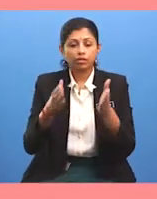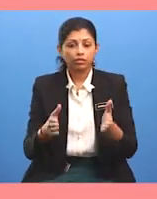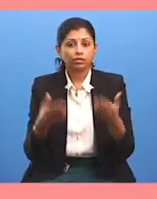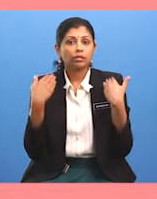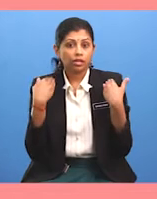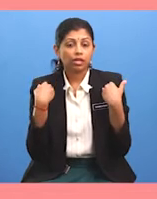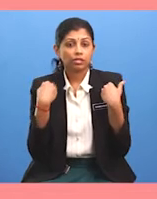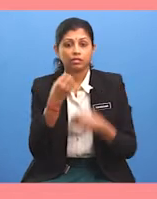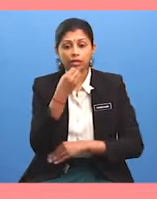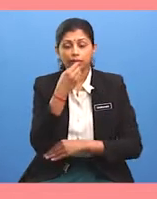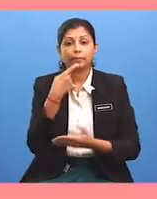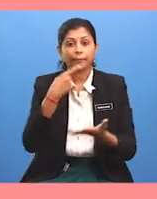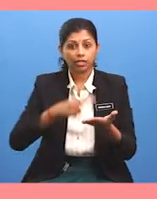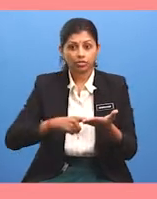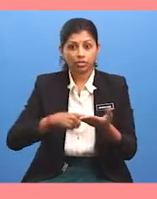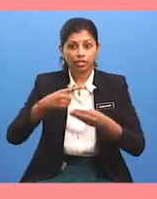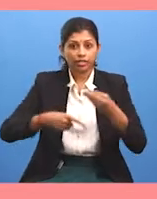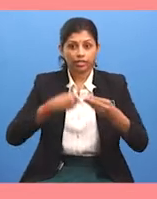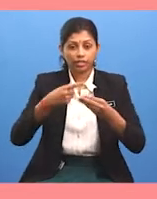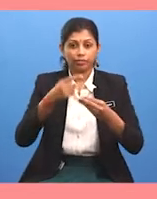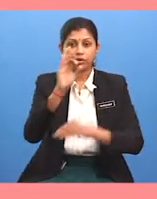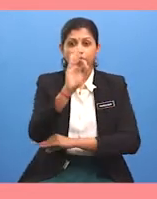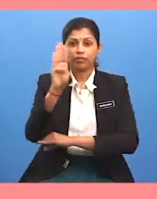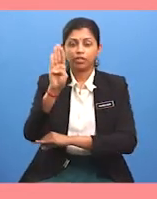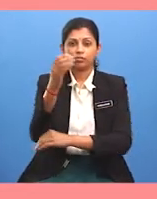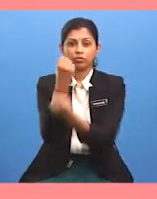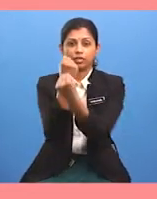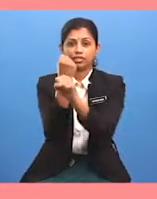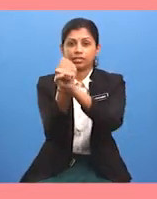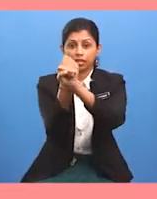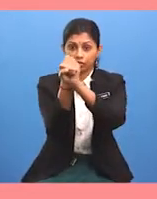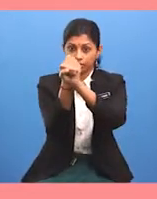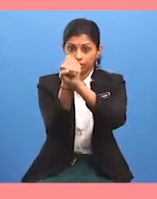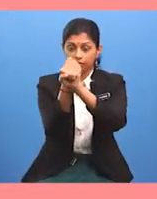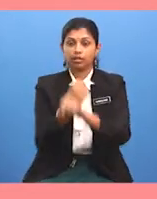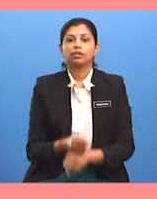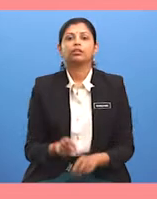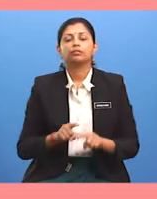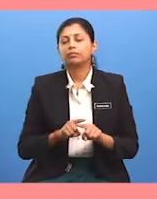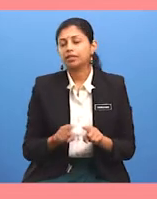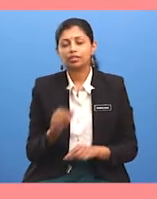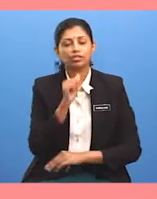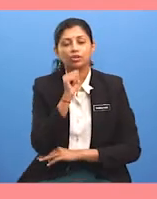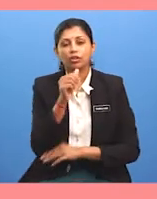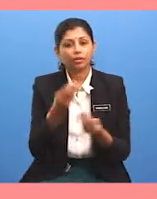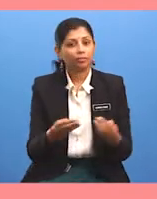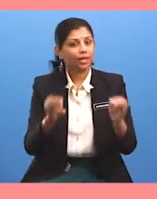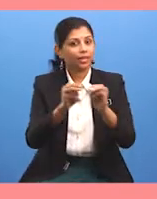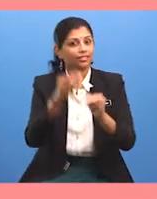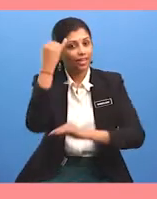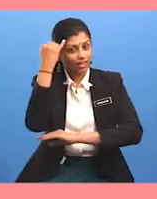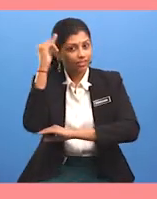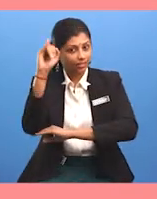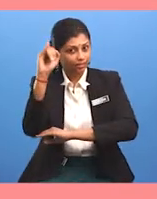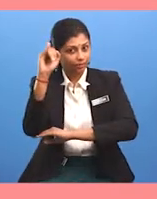about Facebook's security issues, it's not the main point of his writing. and